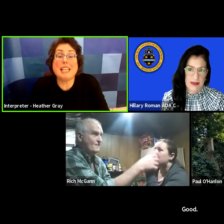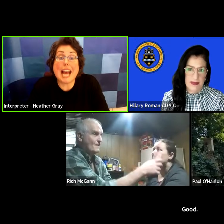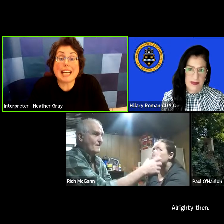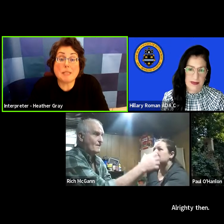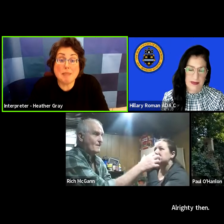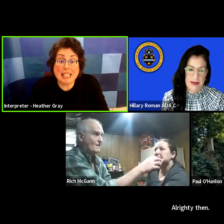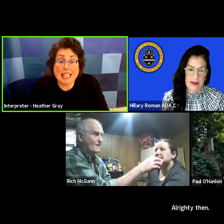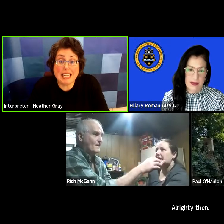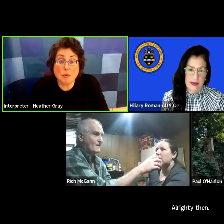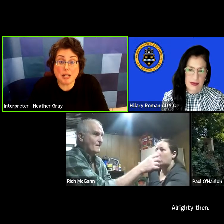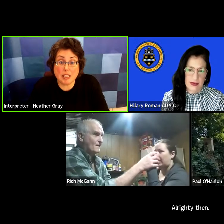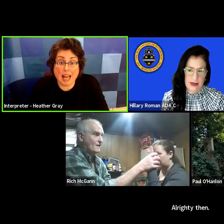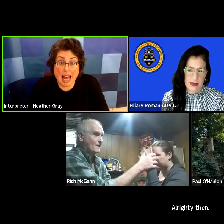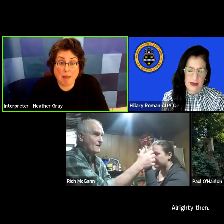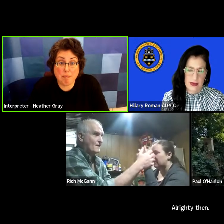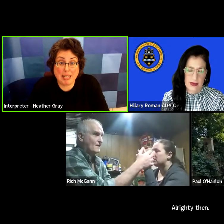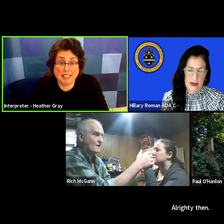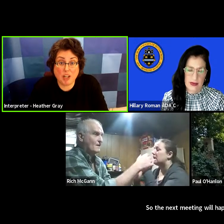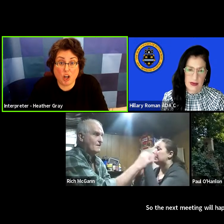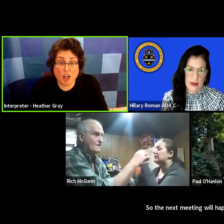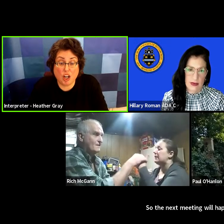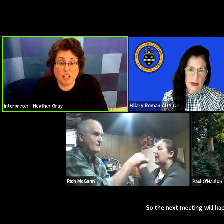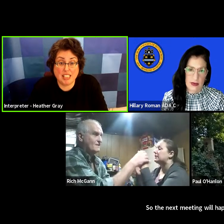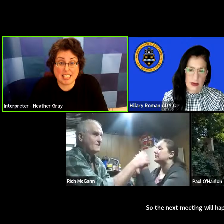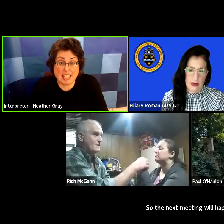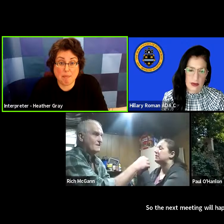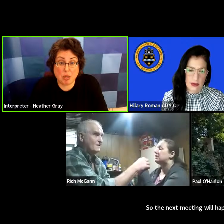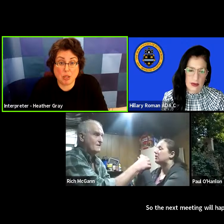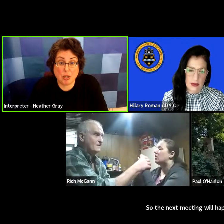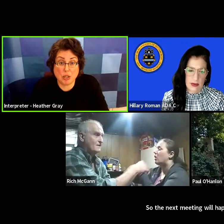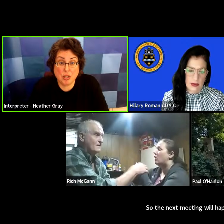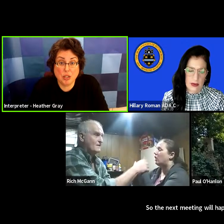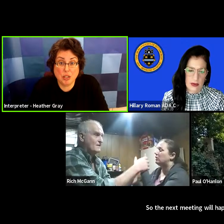So the next meeting will happen on